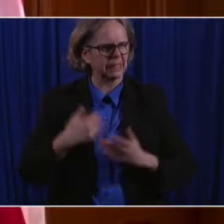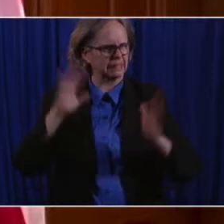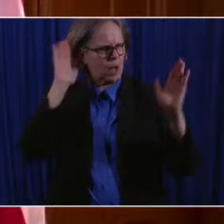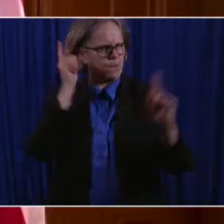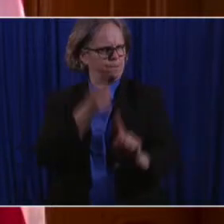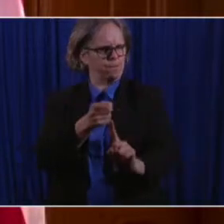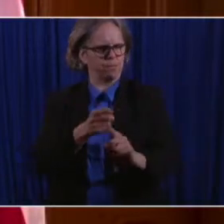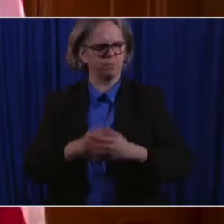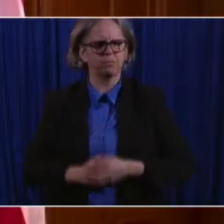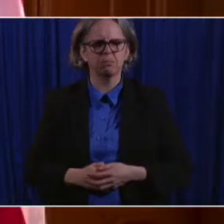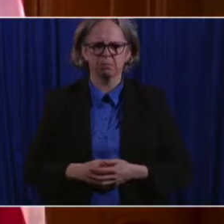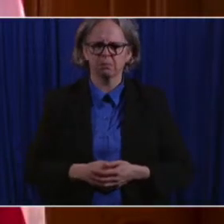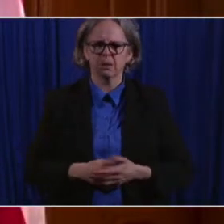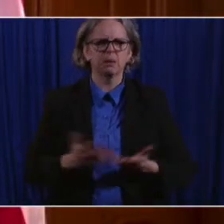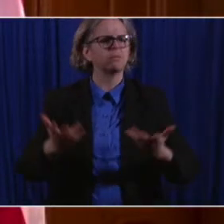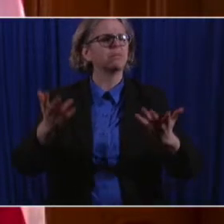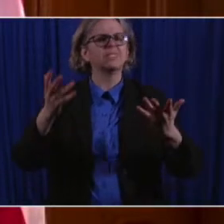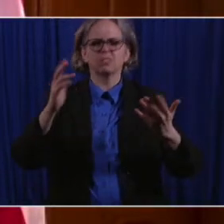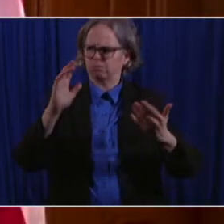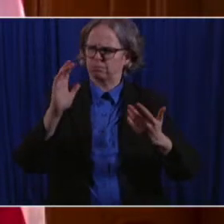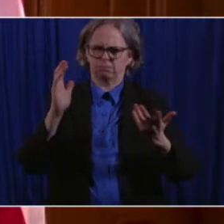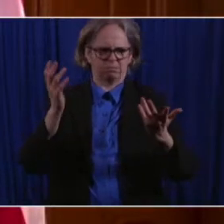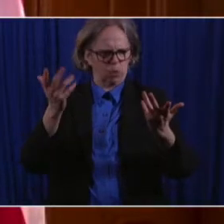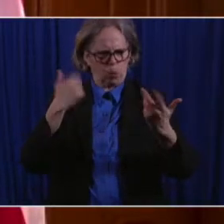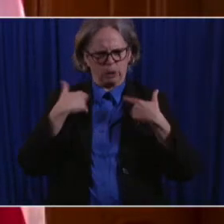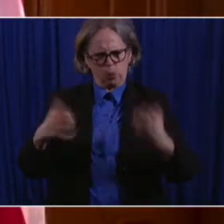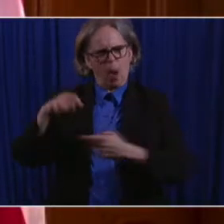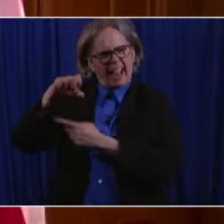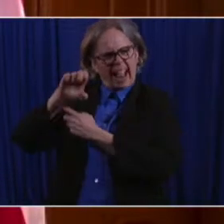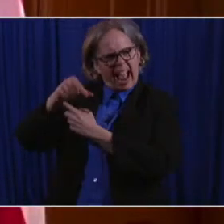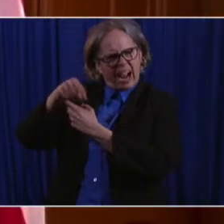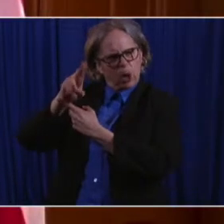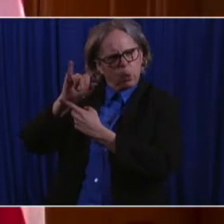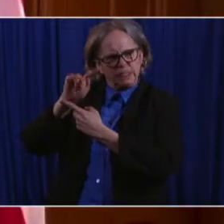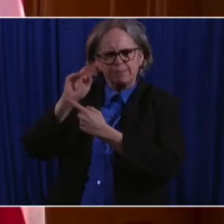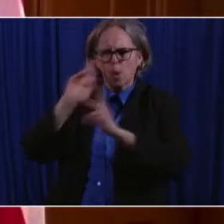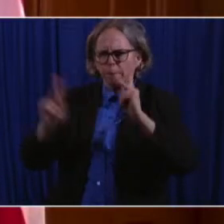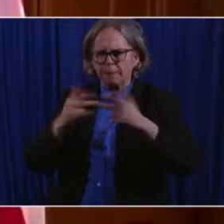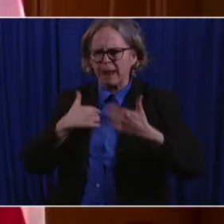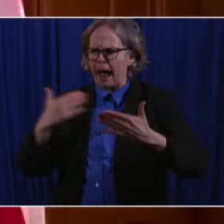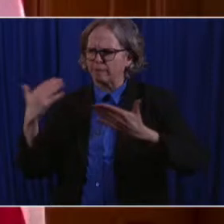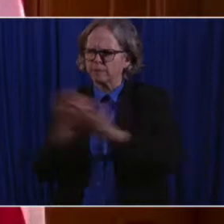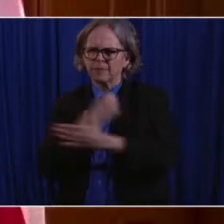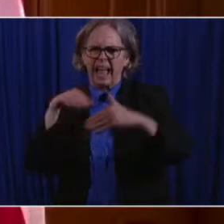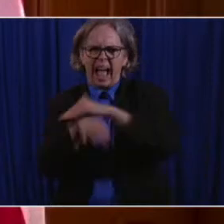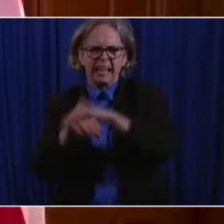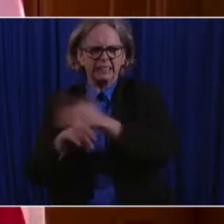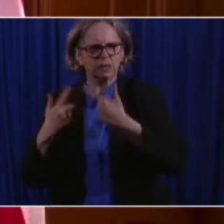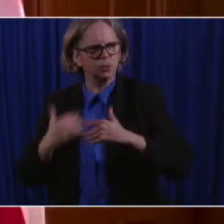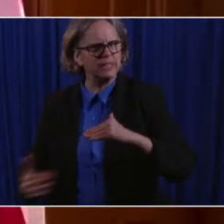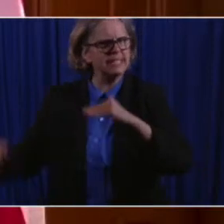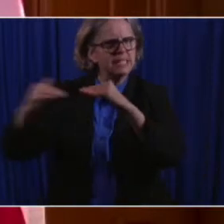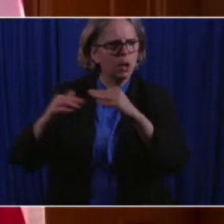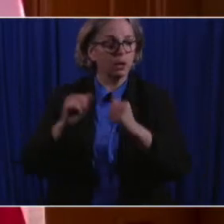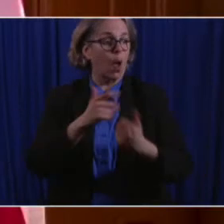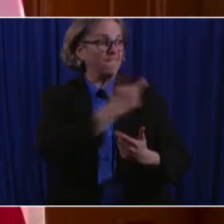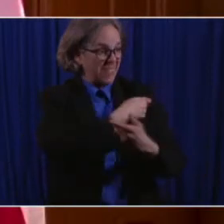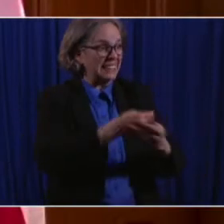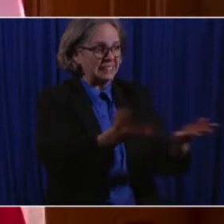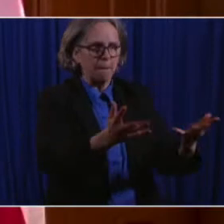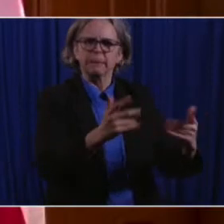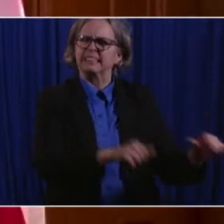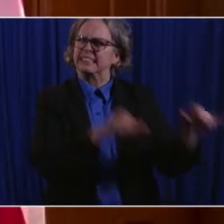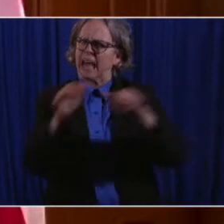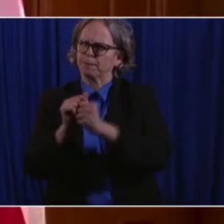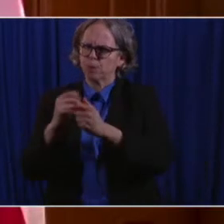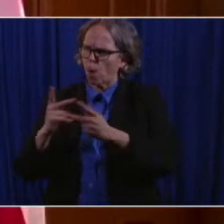thing. We're seeing good success, but we will continue to work as hard as we